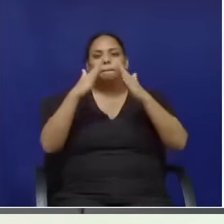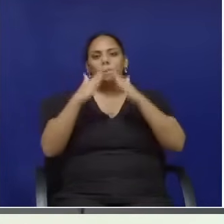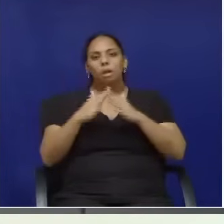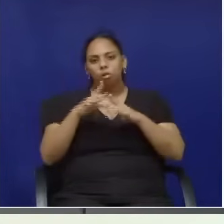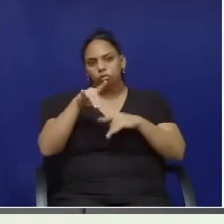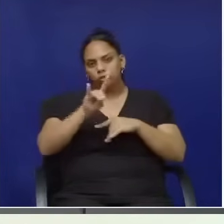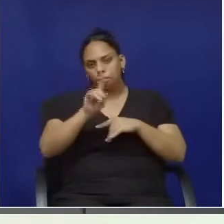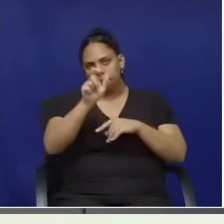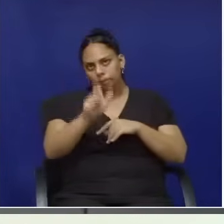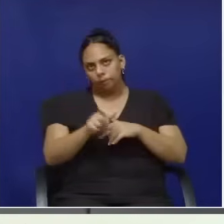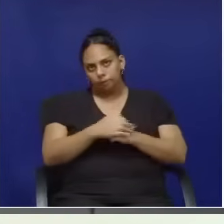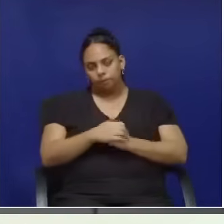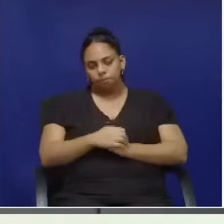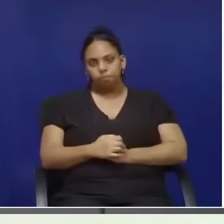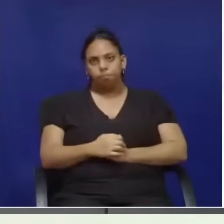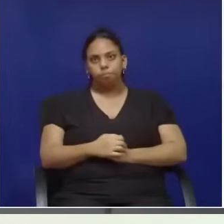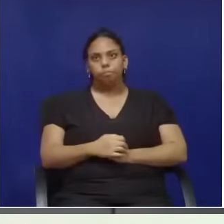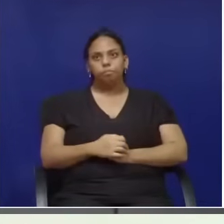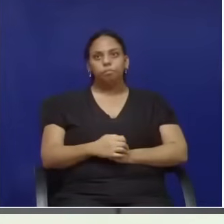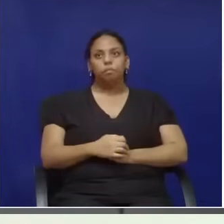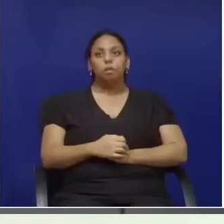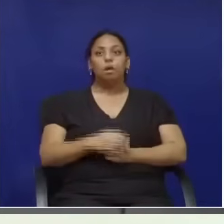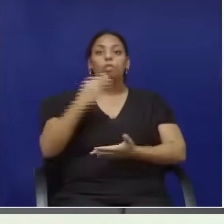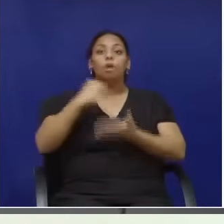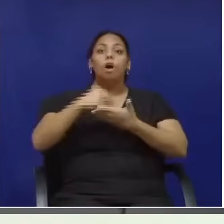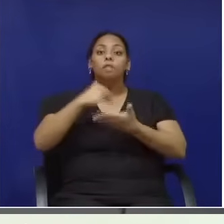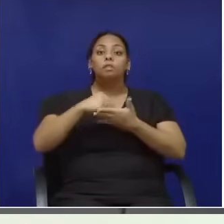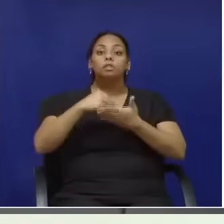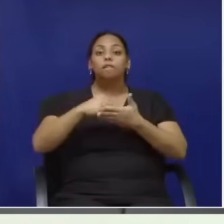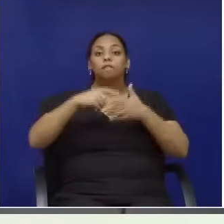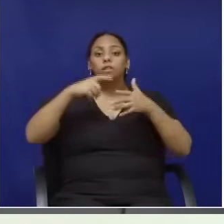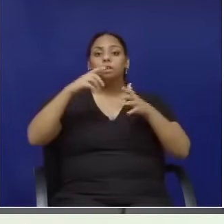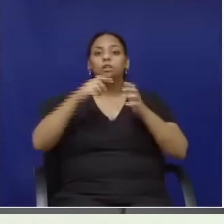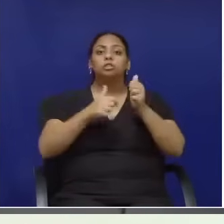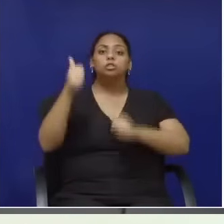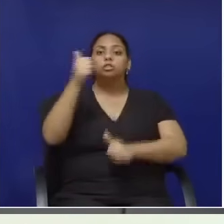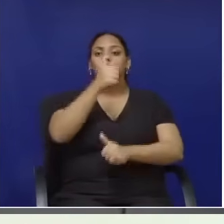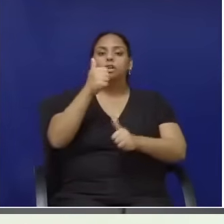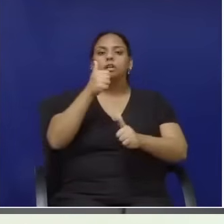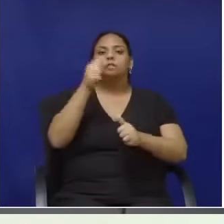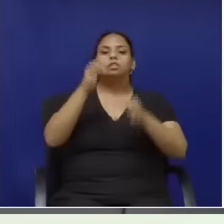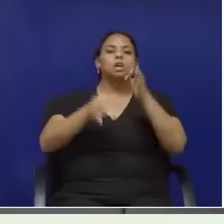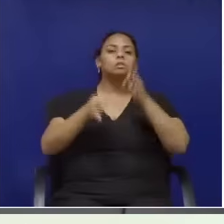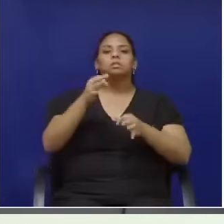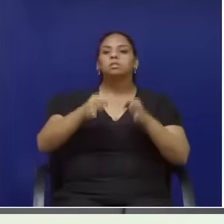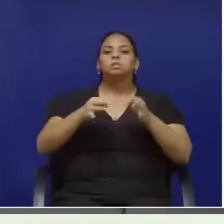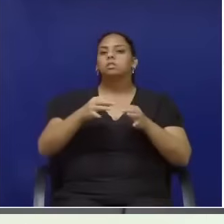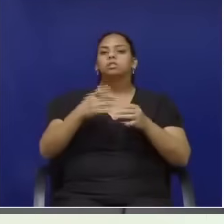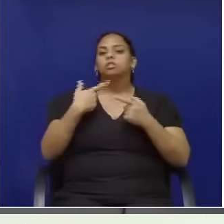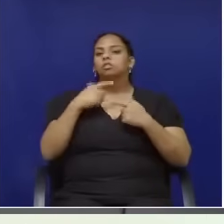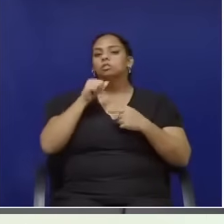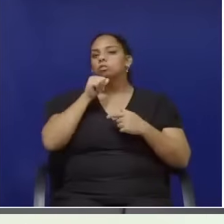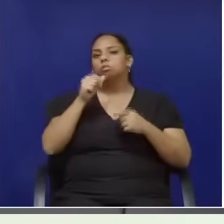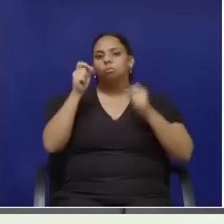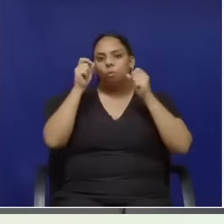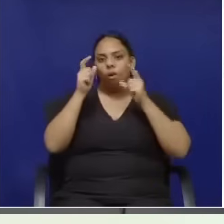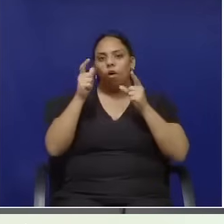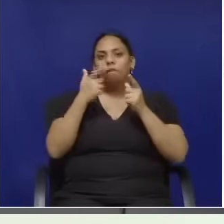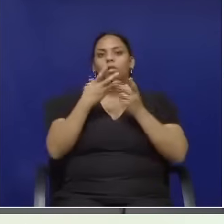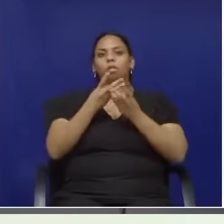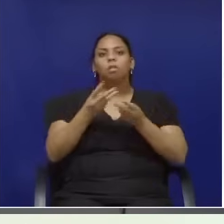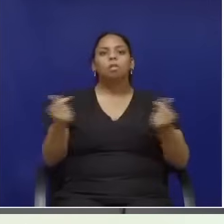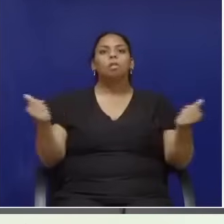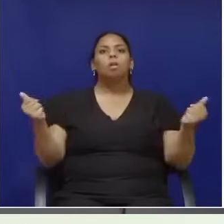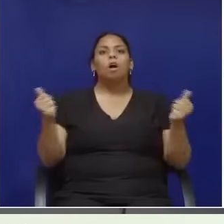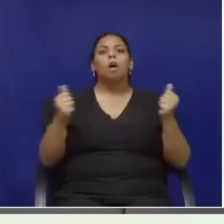Chairperson. The Office of the Chief Justice is not currently aware of continuous disappearance of